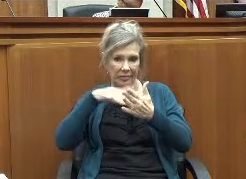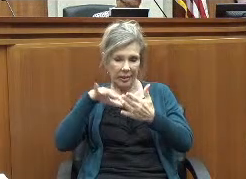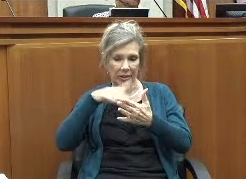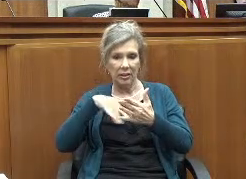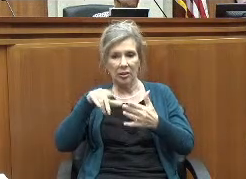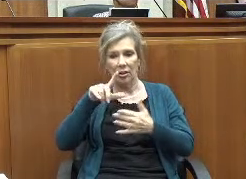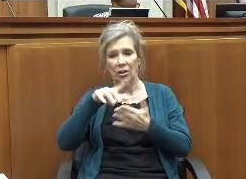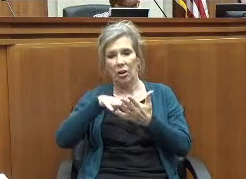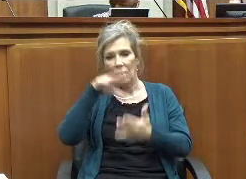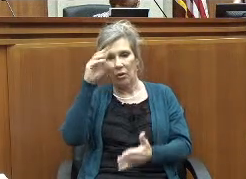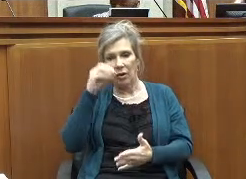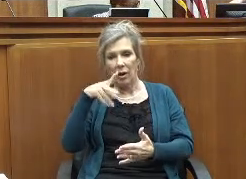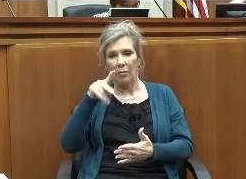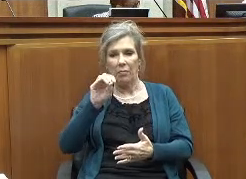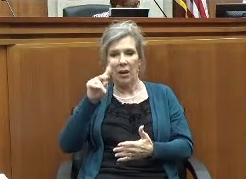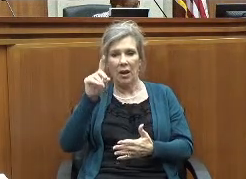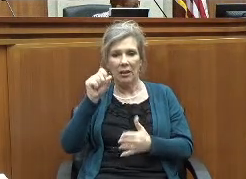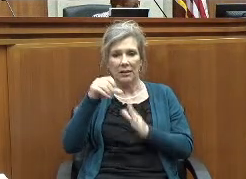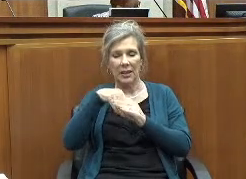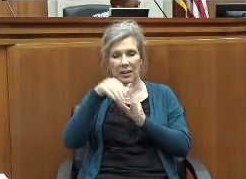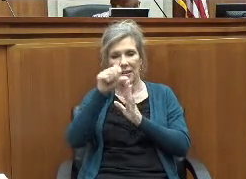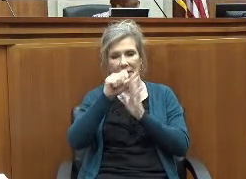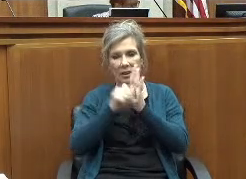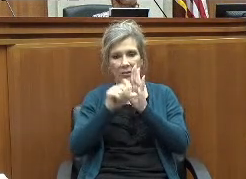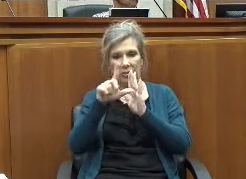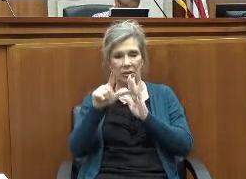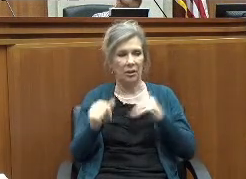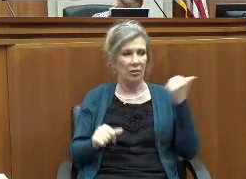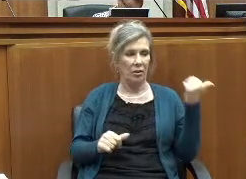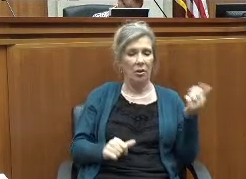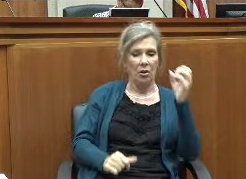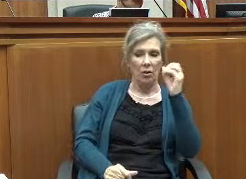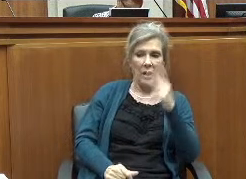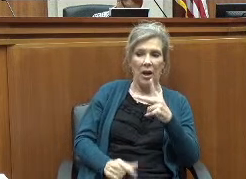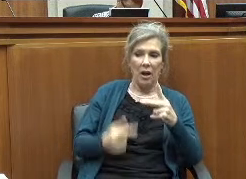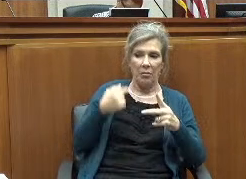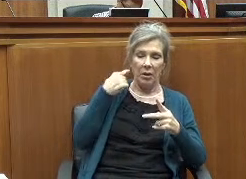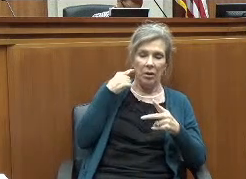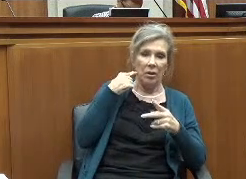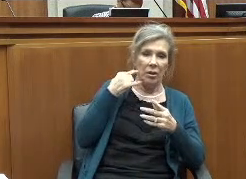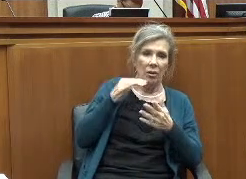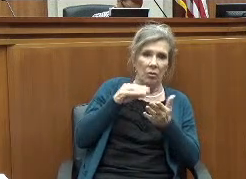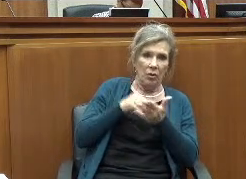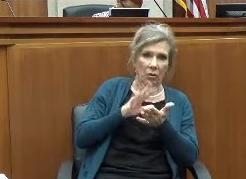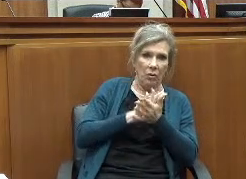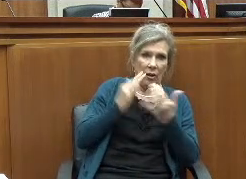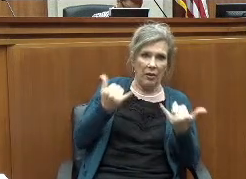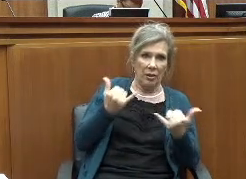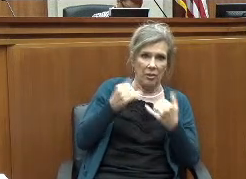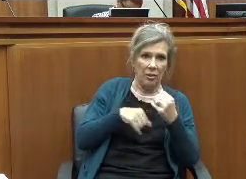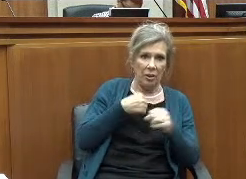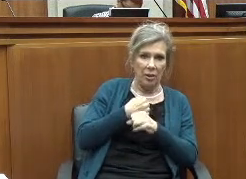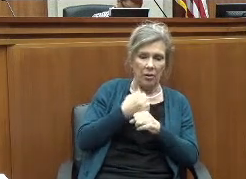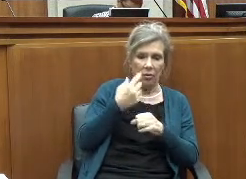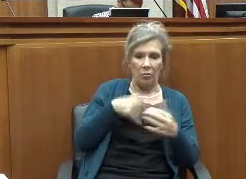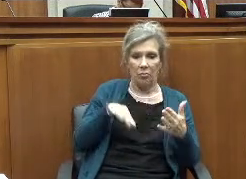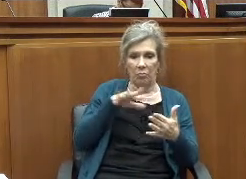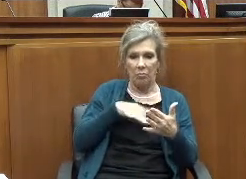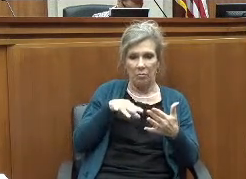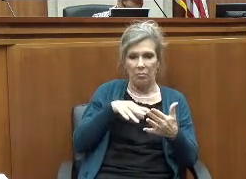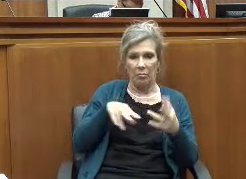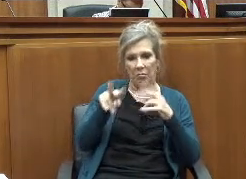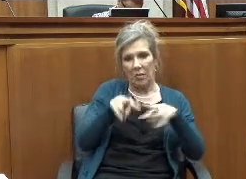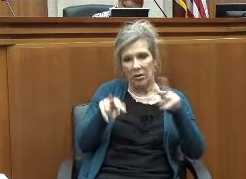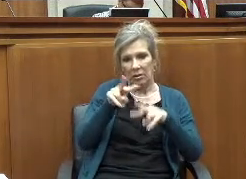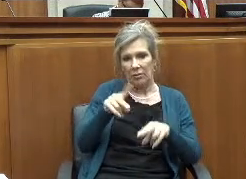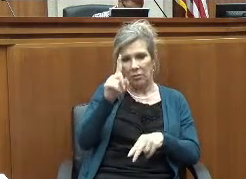what I'm hearing is the enrollment data would be recorded for this year. We would monitor for 1 year, and then this report